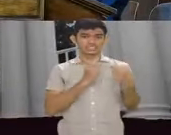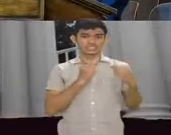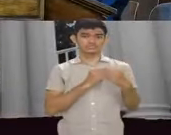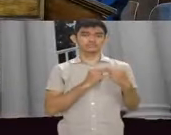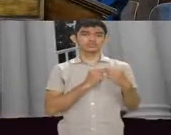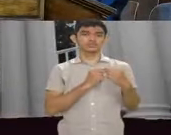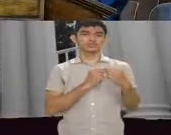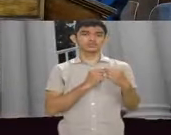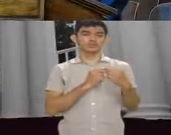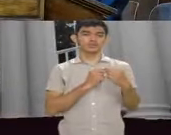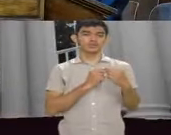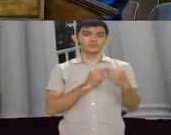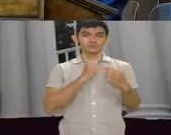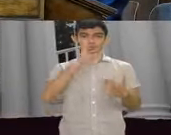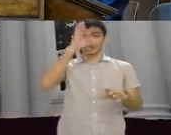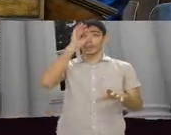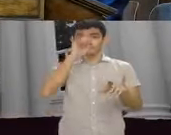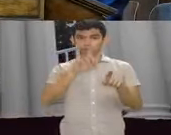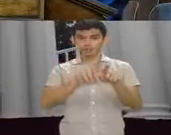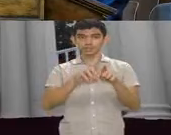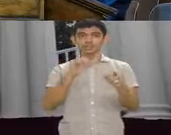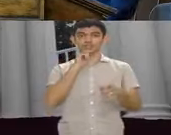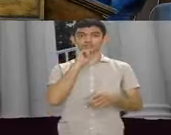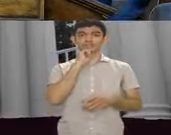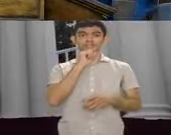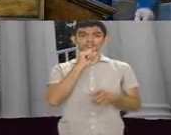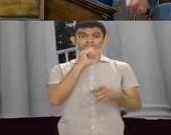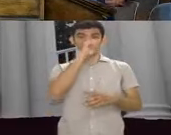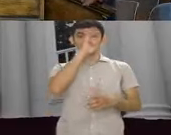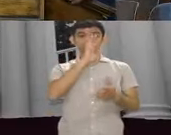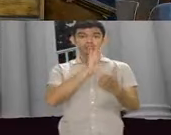Nga mismo, uban sa iya mga igsuon, wa mo tuo niya?